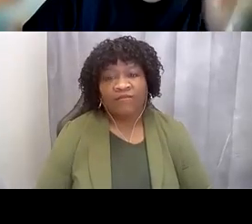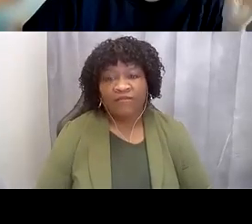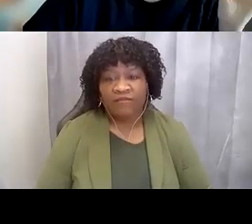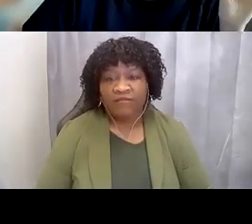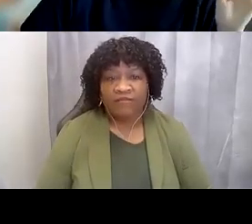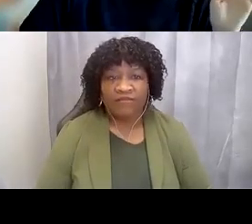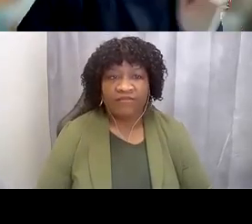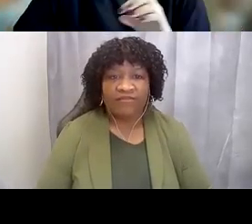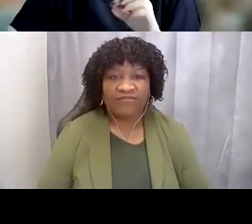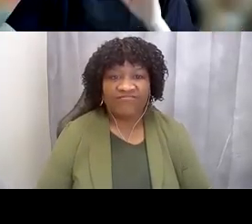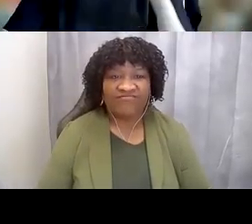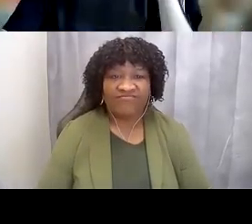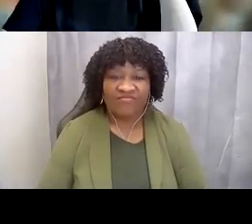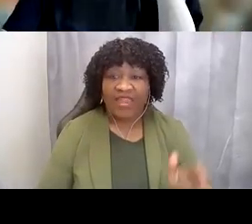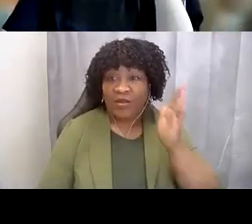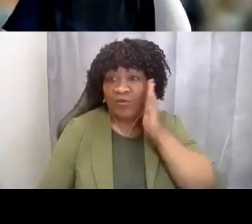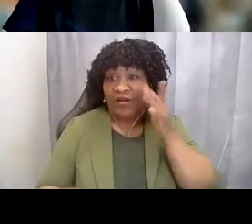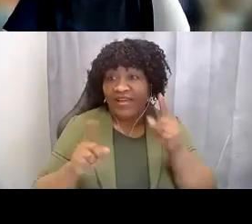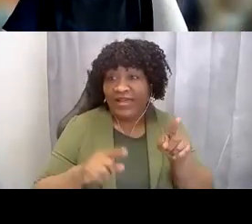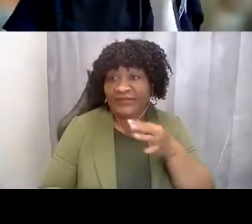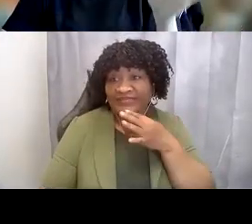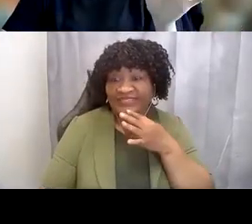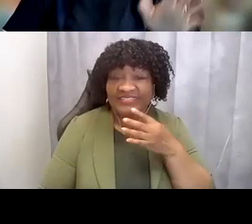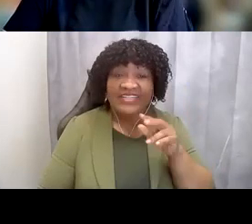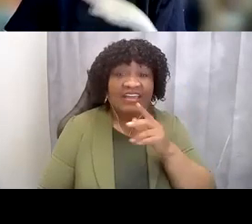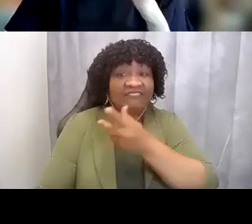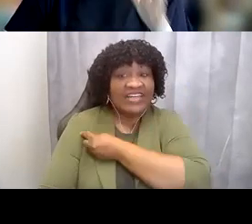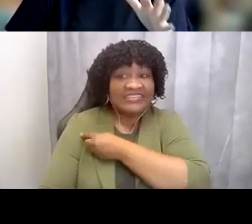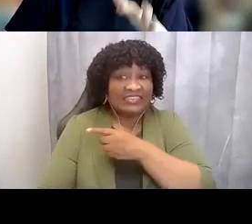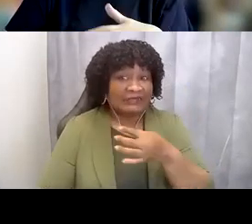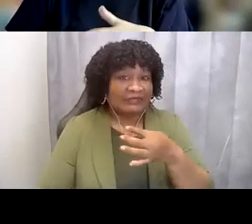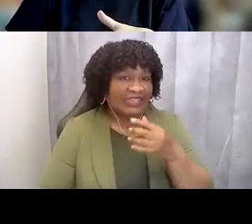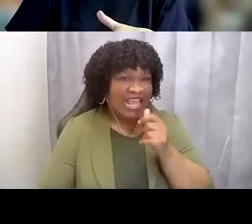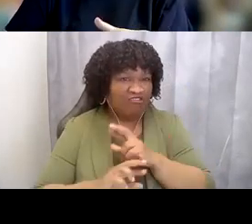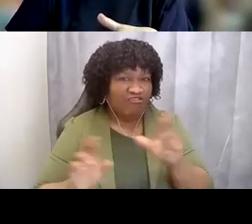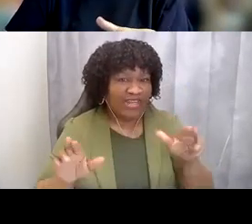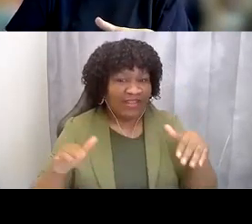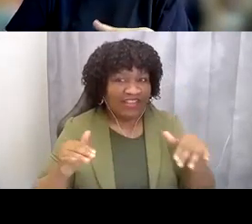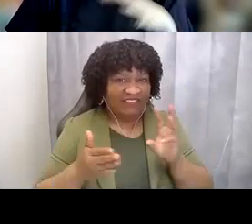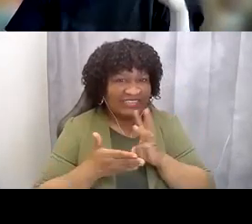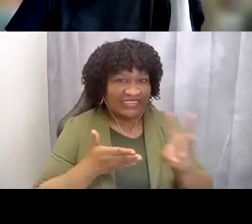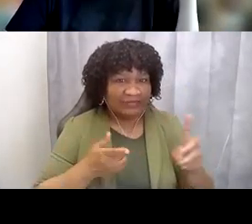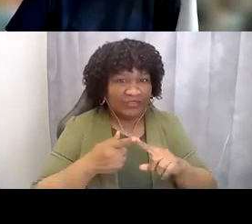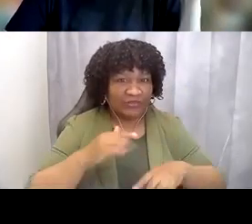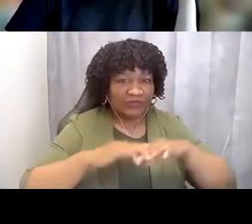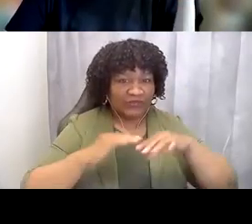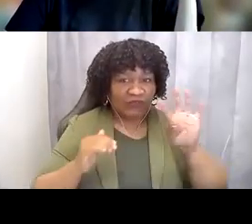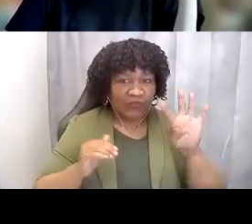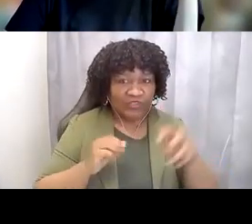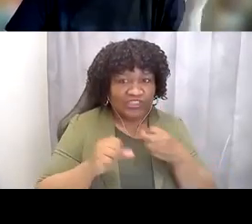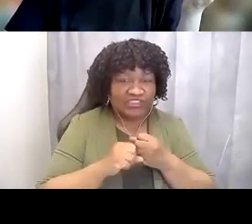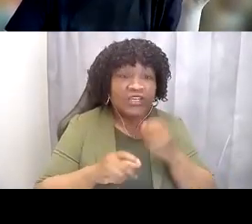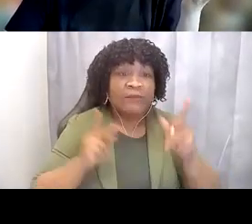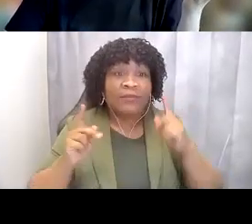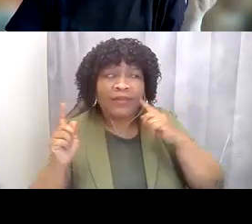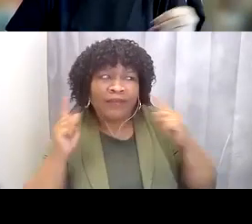It's coming. The vaccines are not yet available. That's been the part that's been confusing. People have heard like snippets and thought they